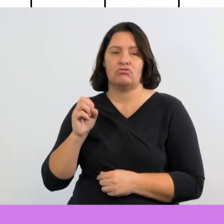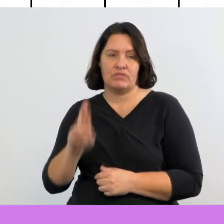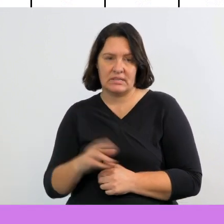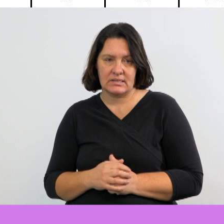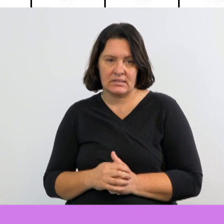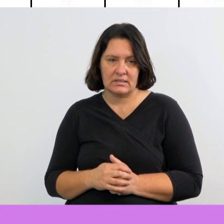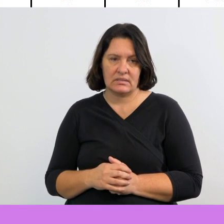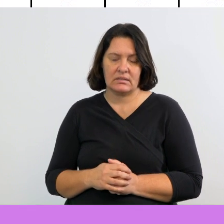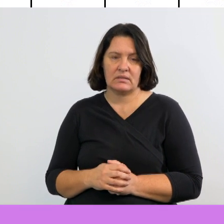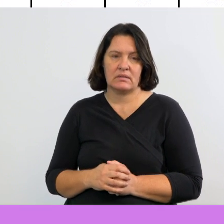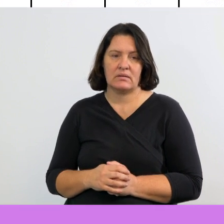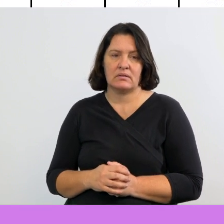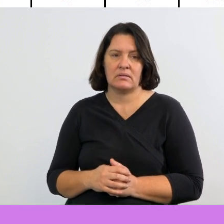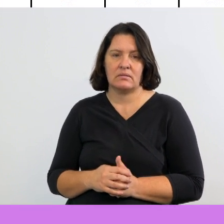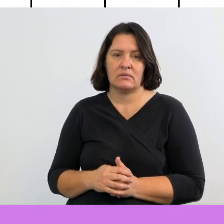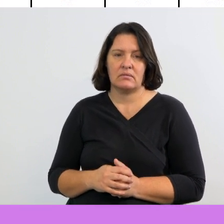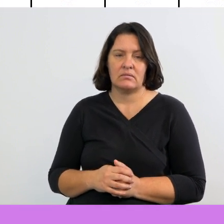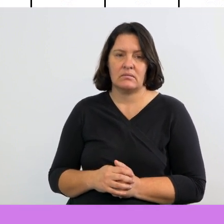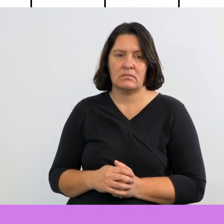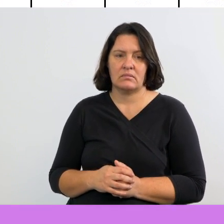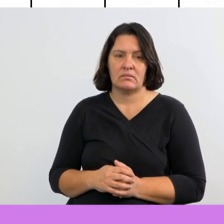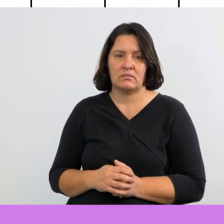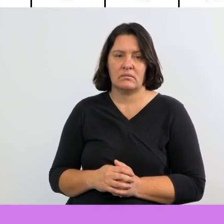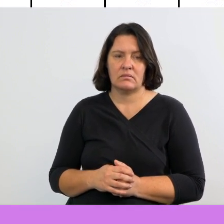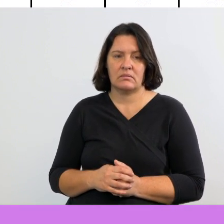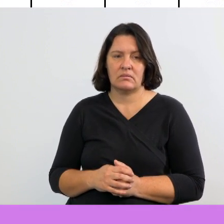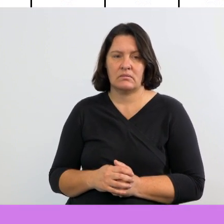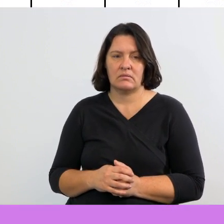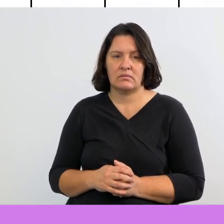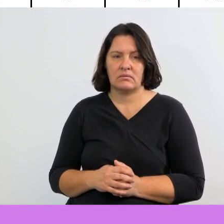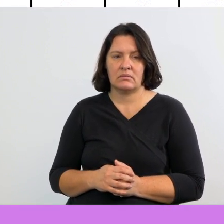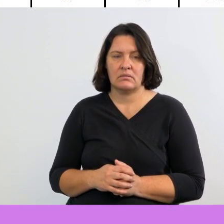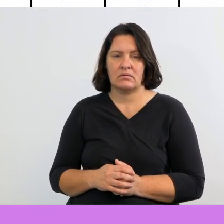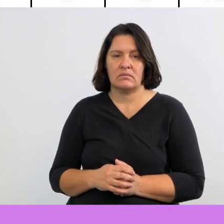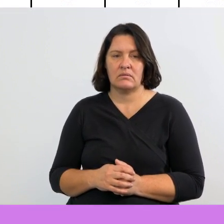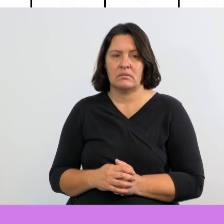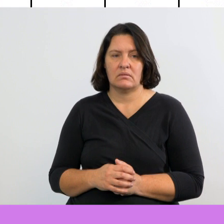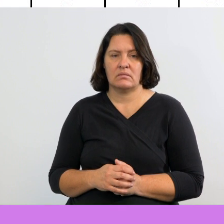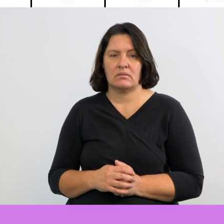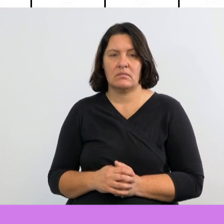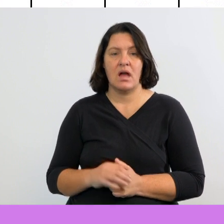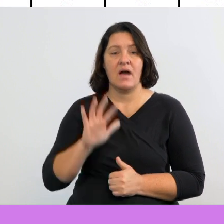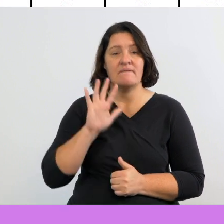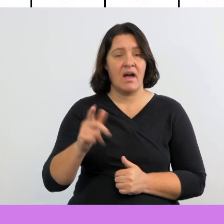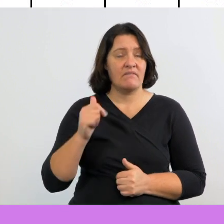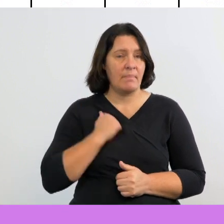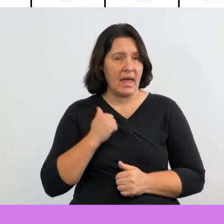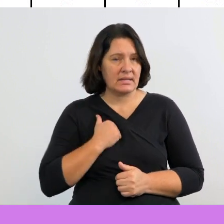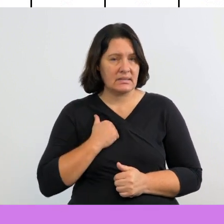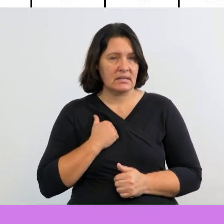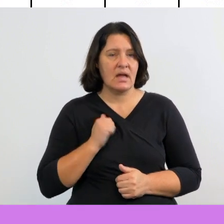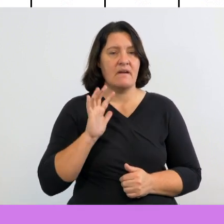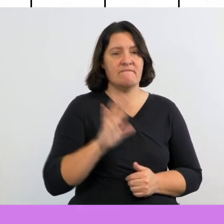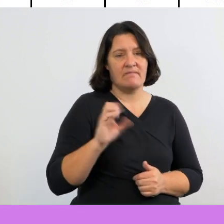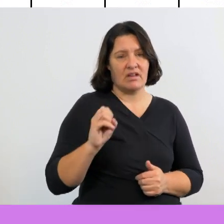less 100. Okay, so that will be not really there, but just round about there. Then 5 bags